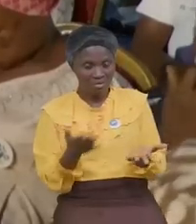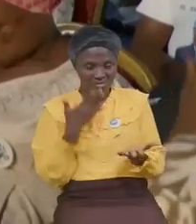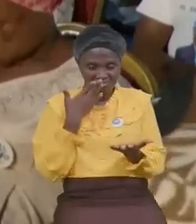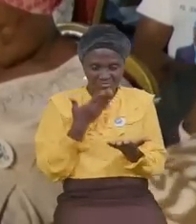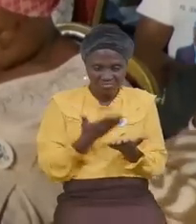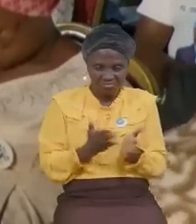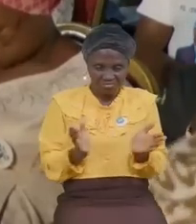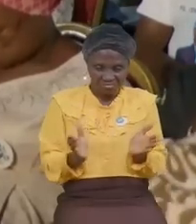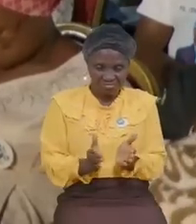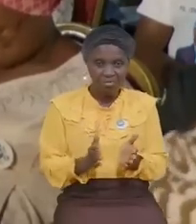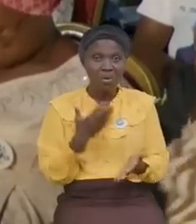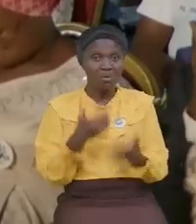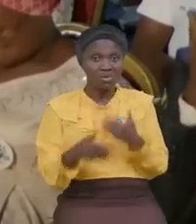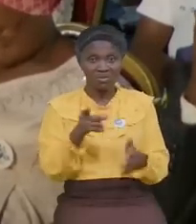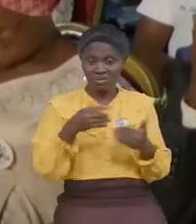have enjoyed,